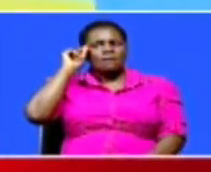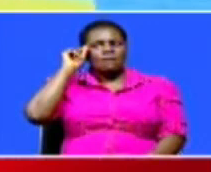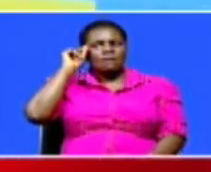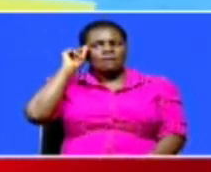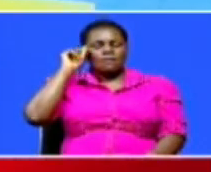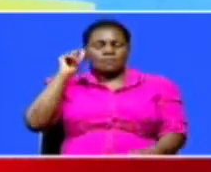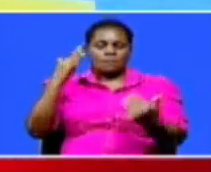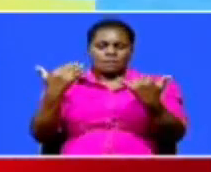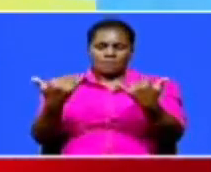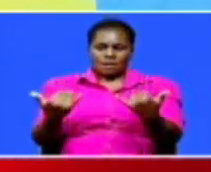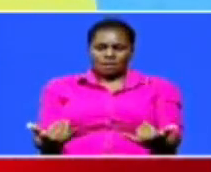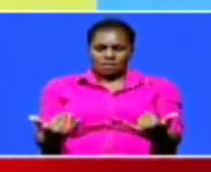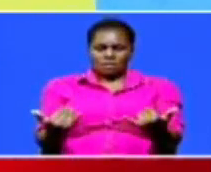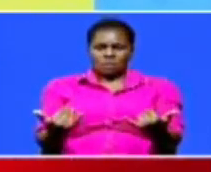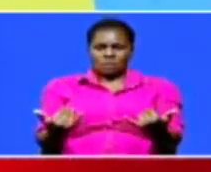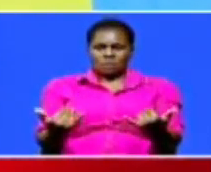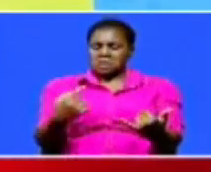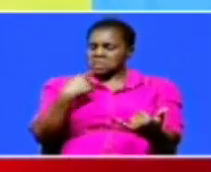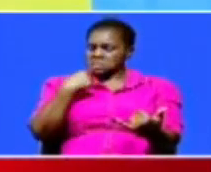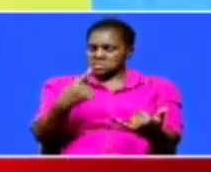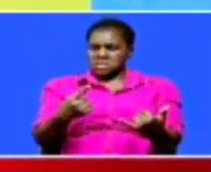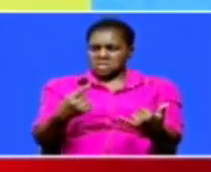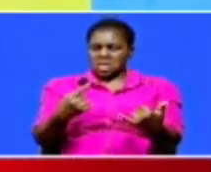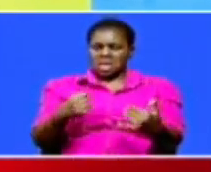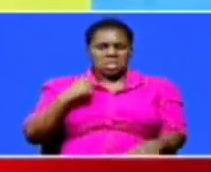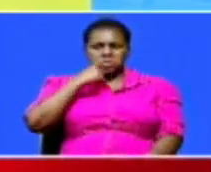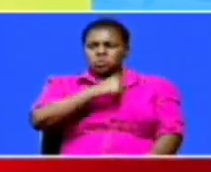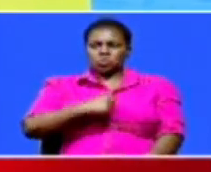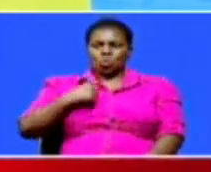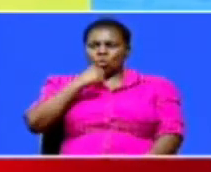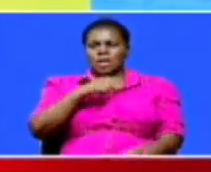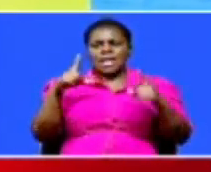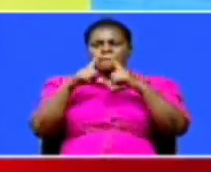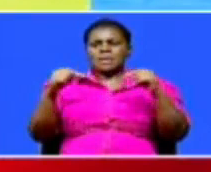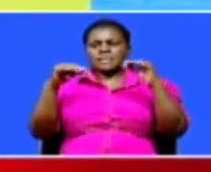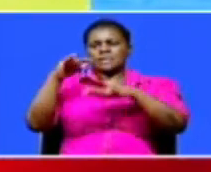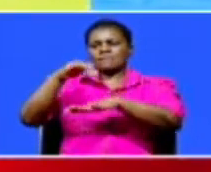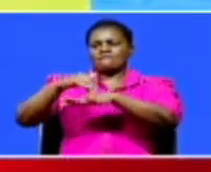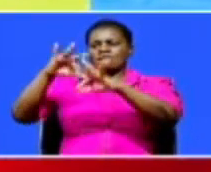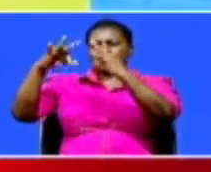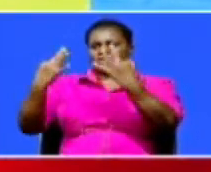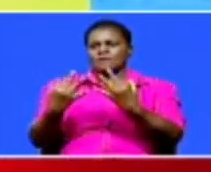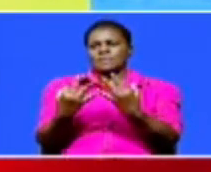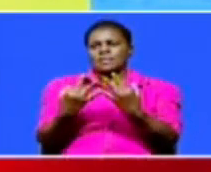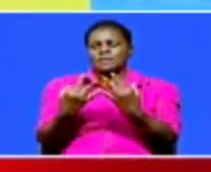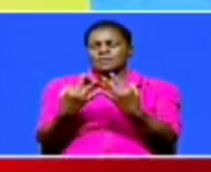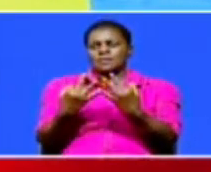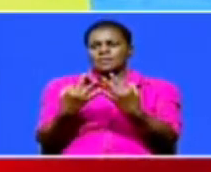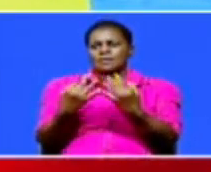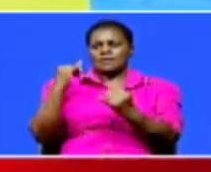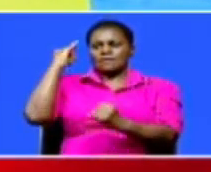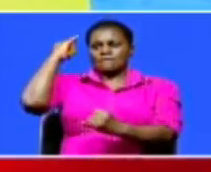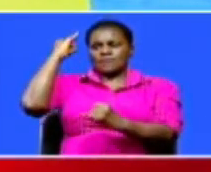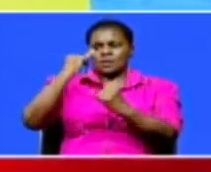Let me take this opportunity to convey our heartfelt condolences to the affected families.